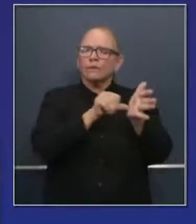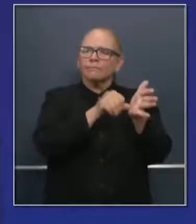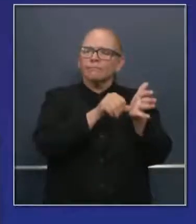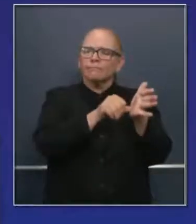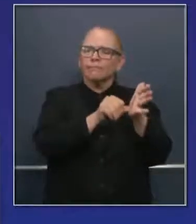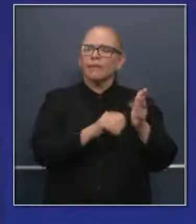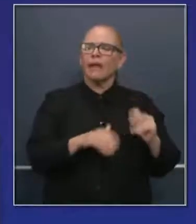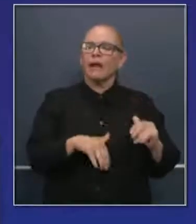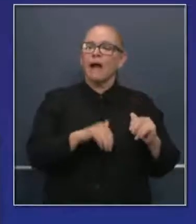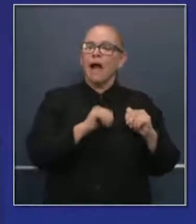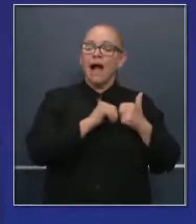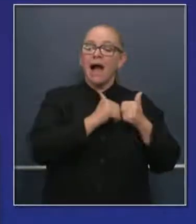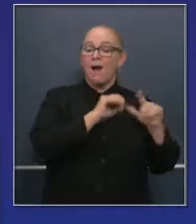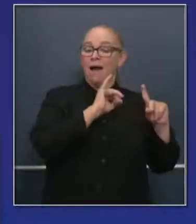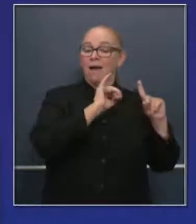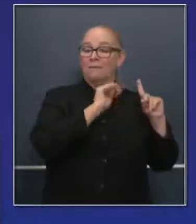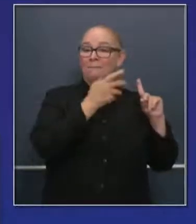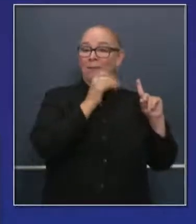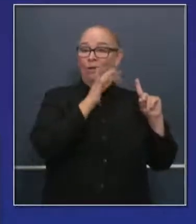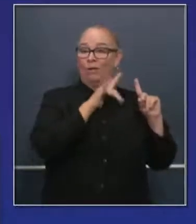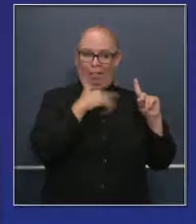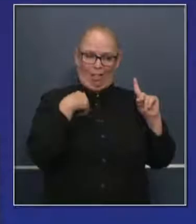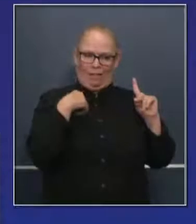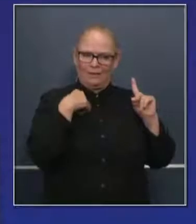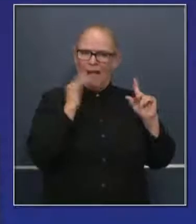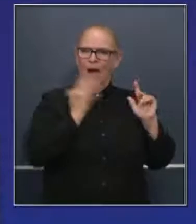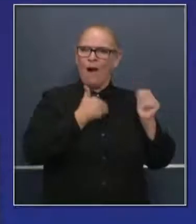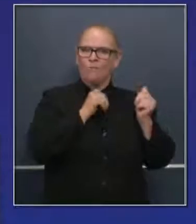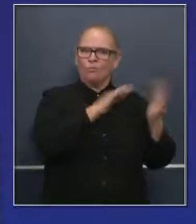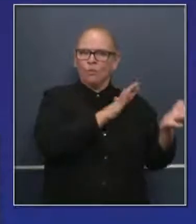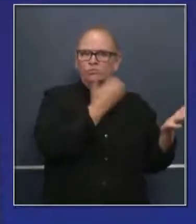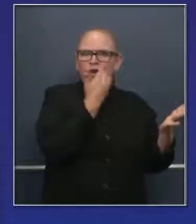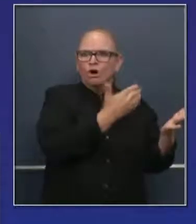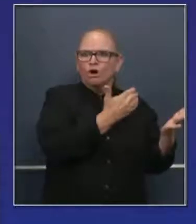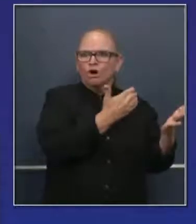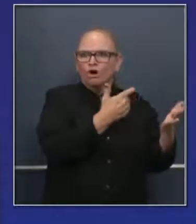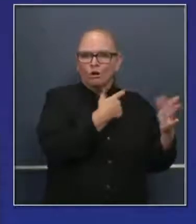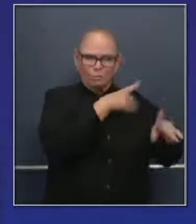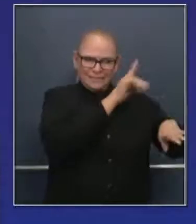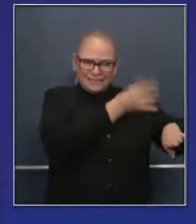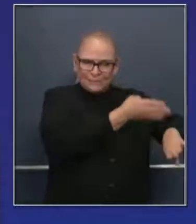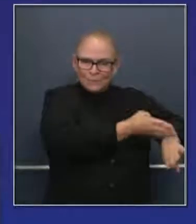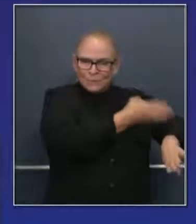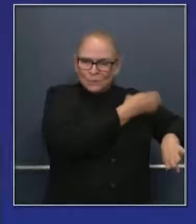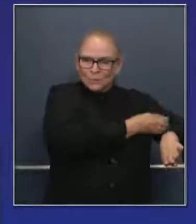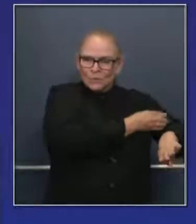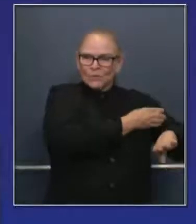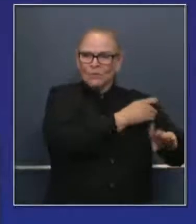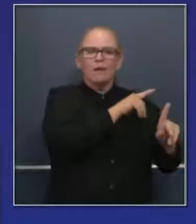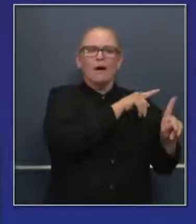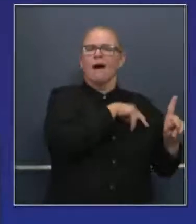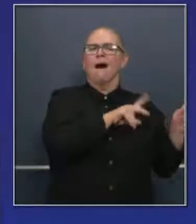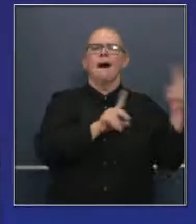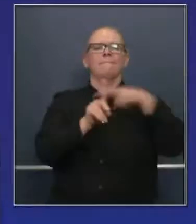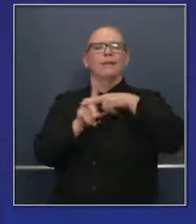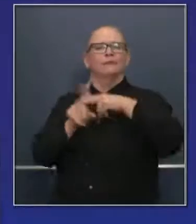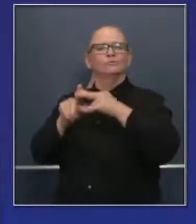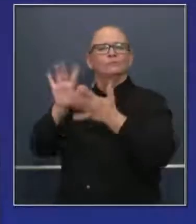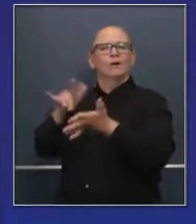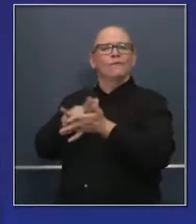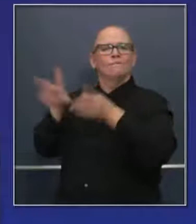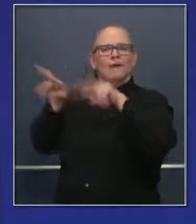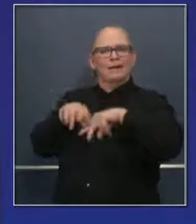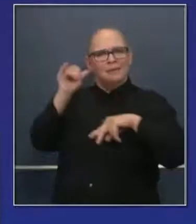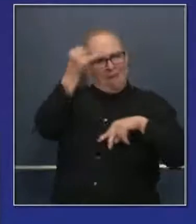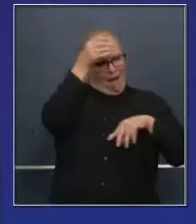Imperial County, recognizing, again, good enough never is, recognizing, as I do, as we do, that the effort is ongoing.